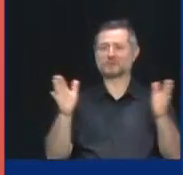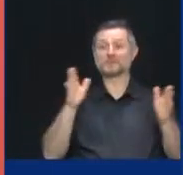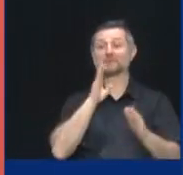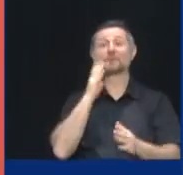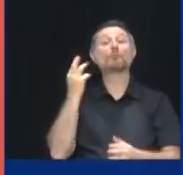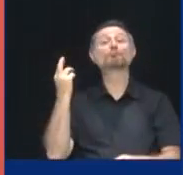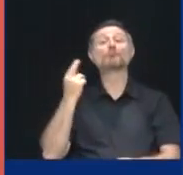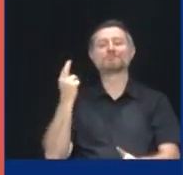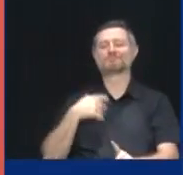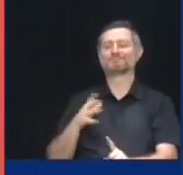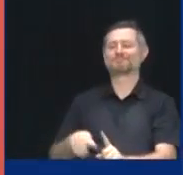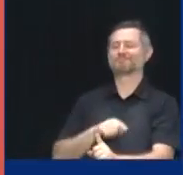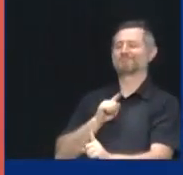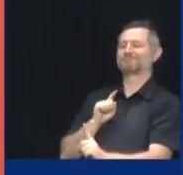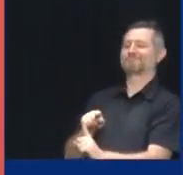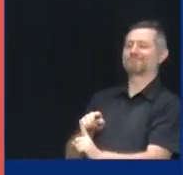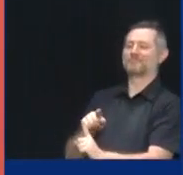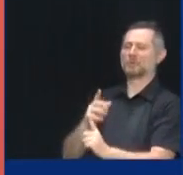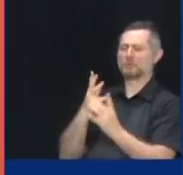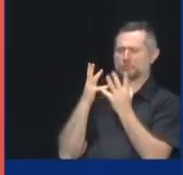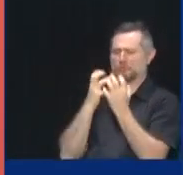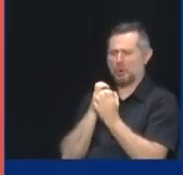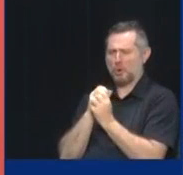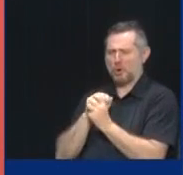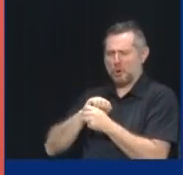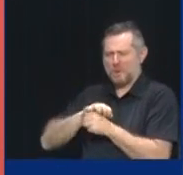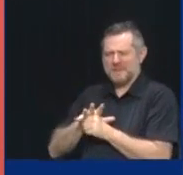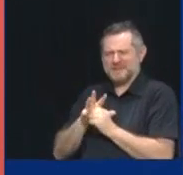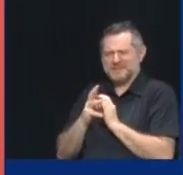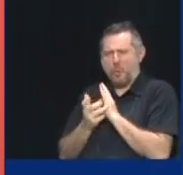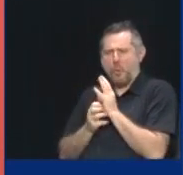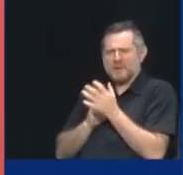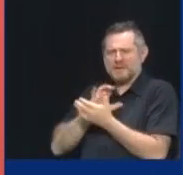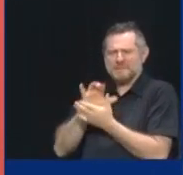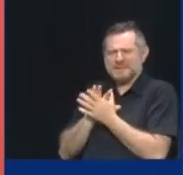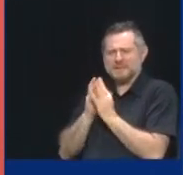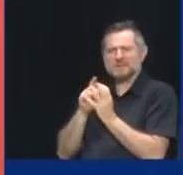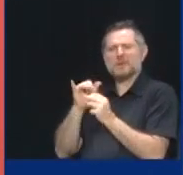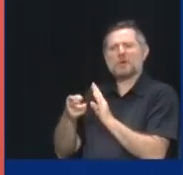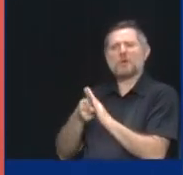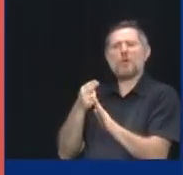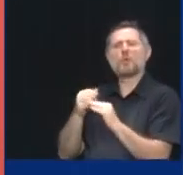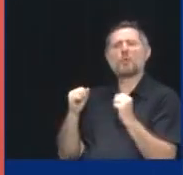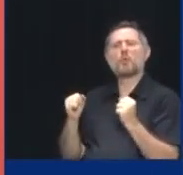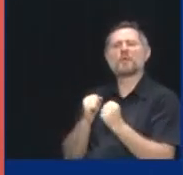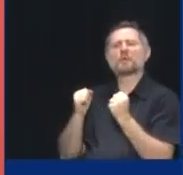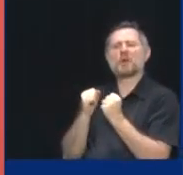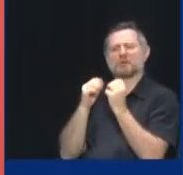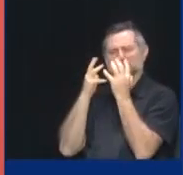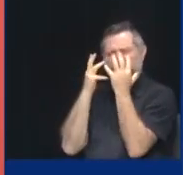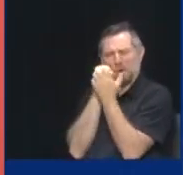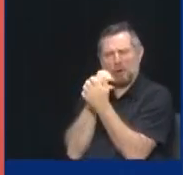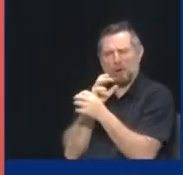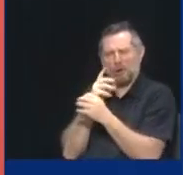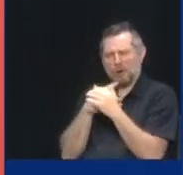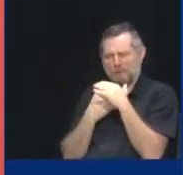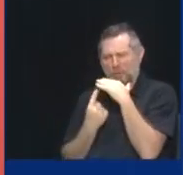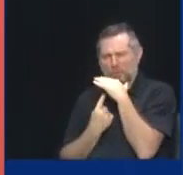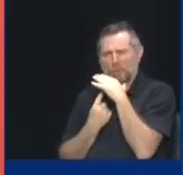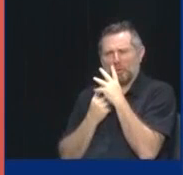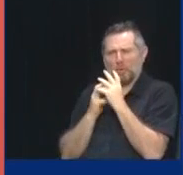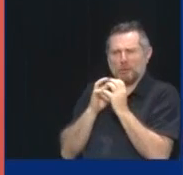that dark COVID winter, that winter of isolation and of